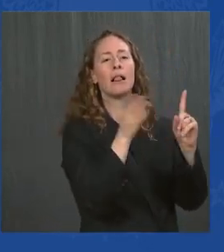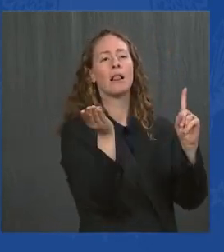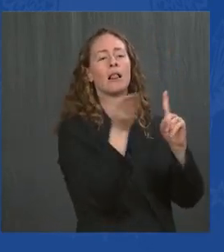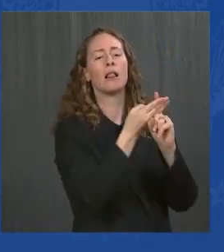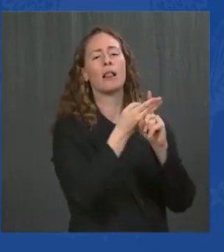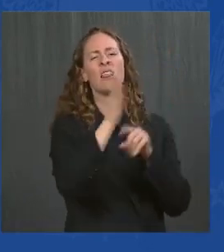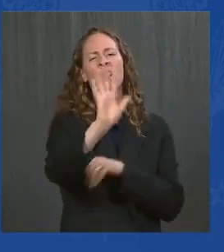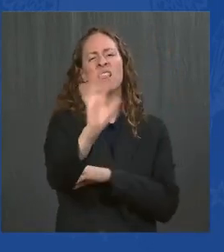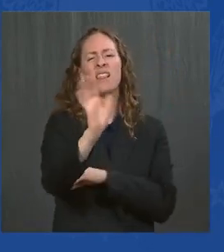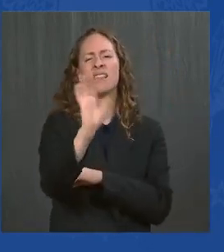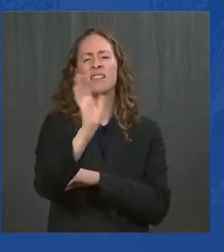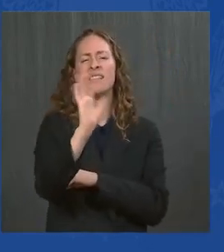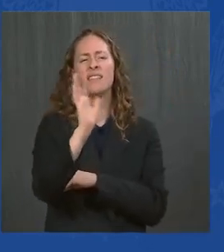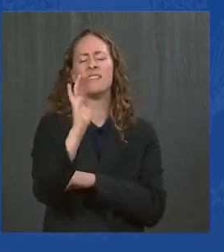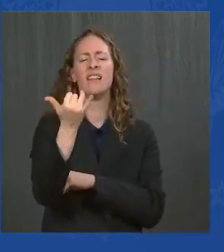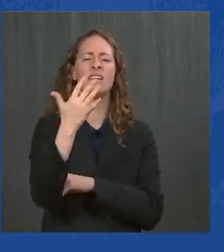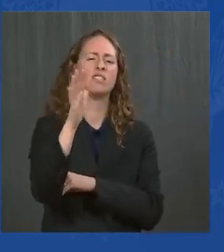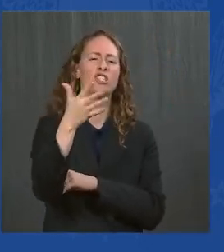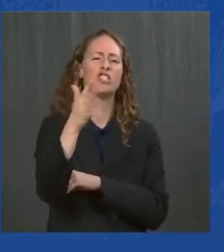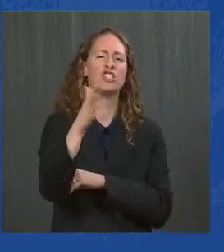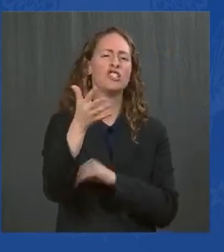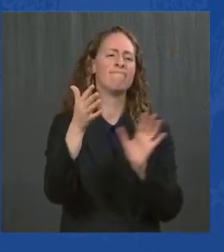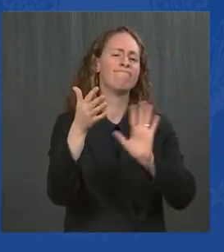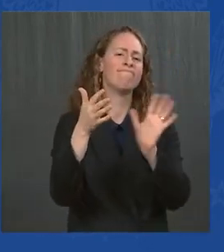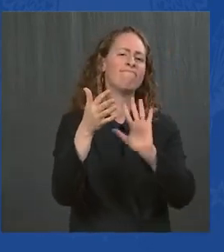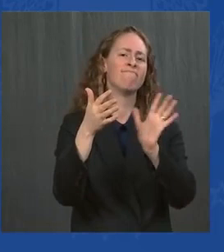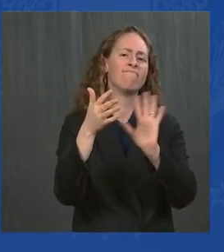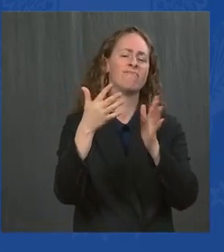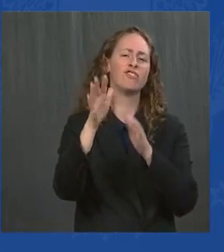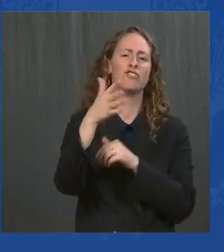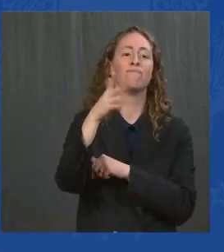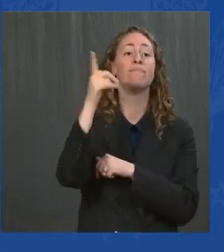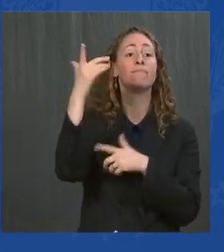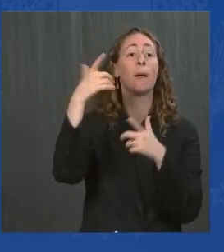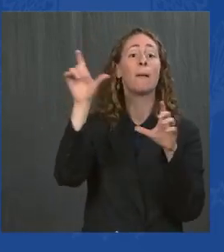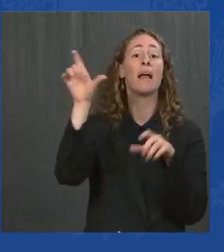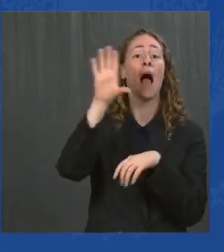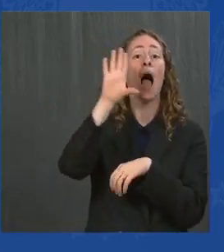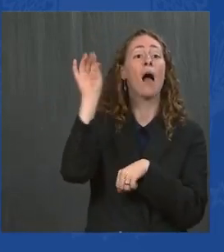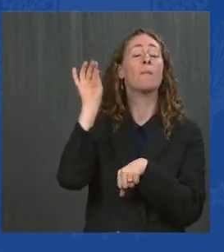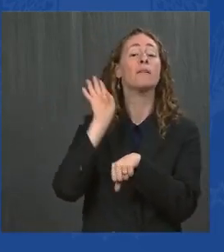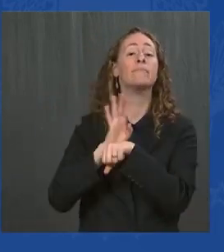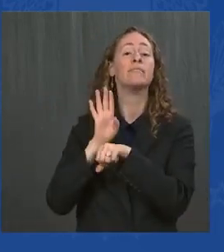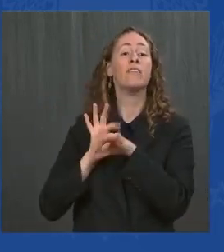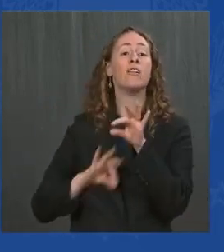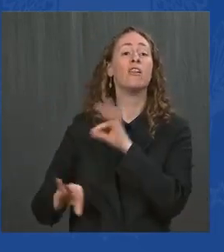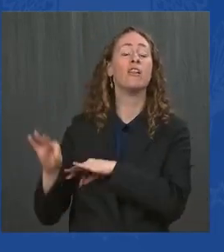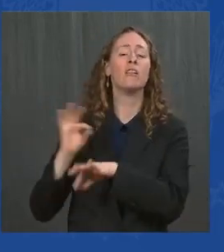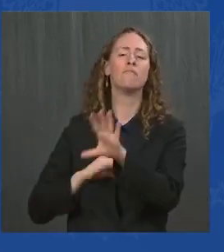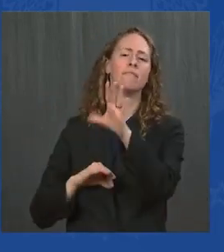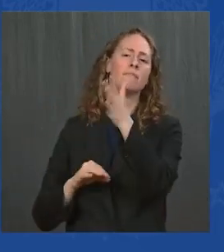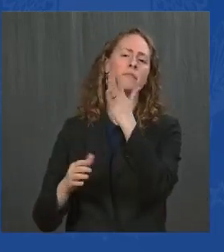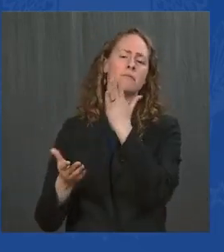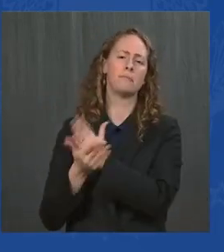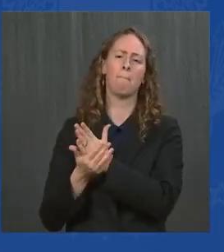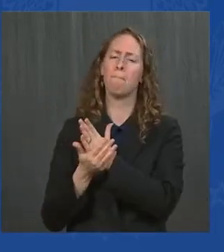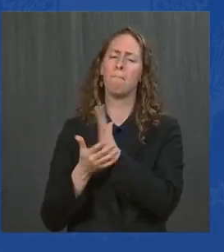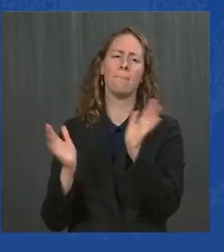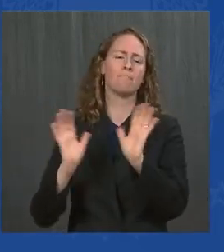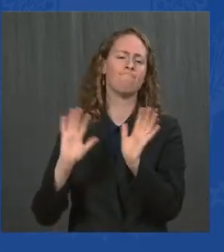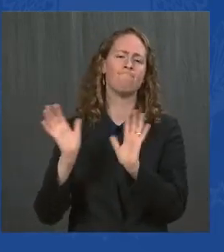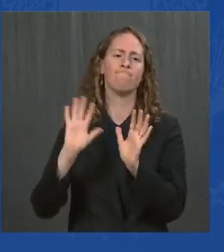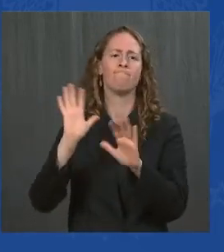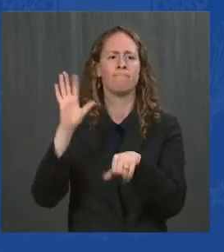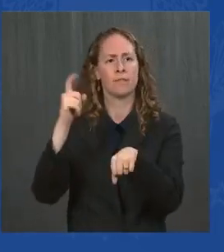those big corporations that don't want things to change, my message is this. It's time for working families,